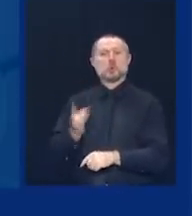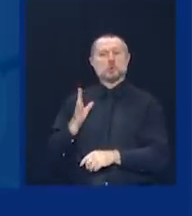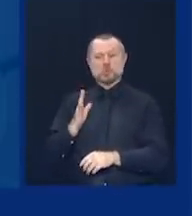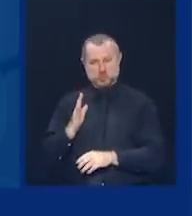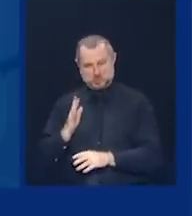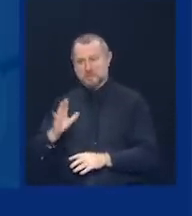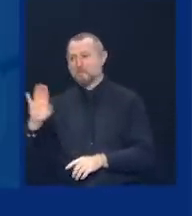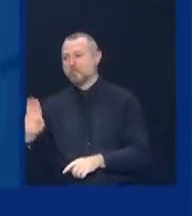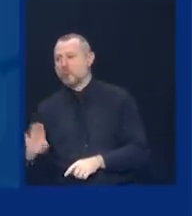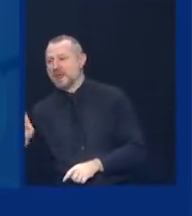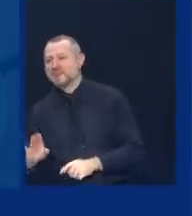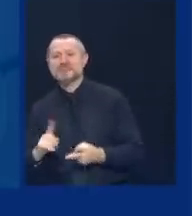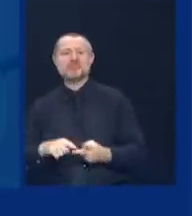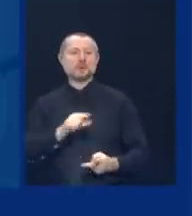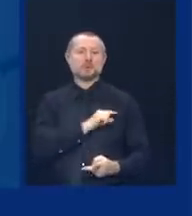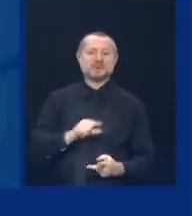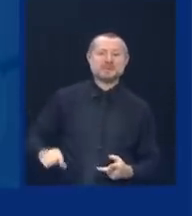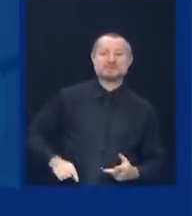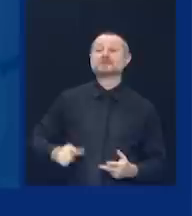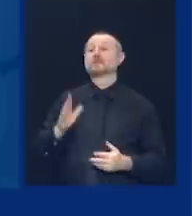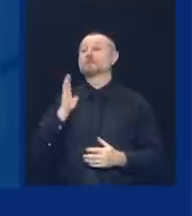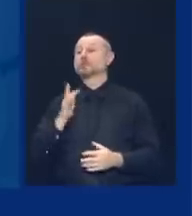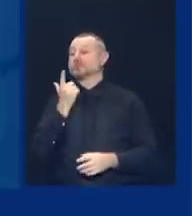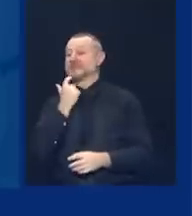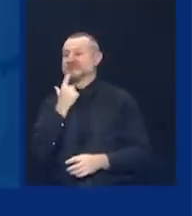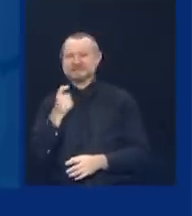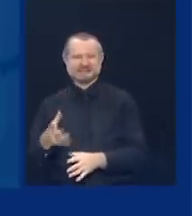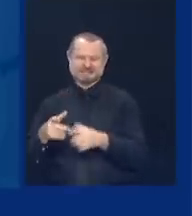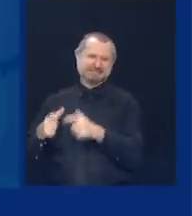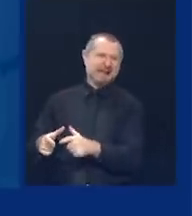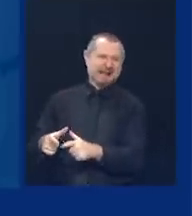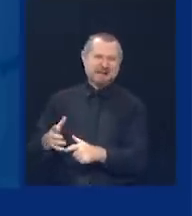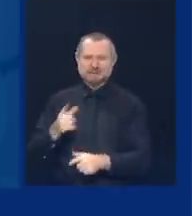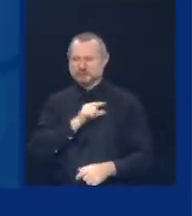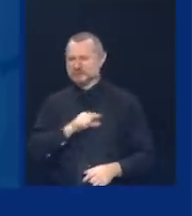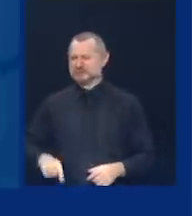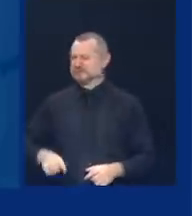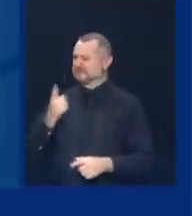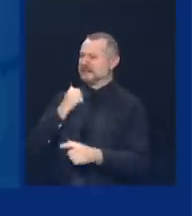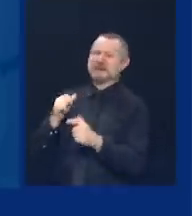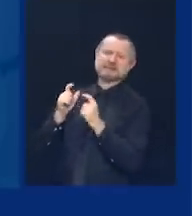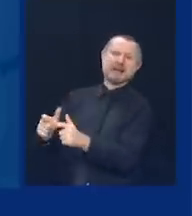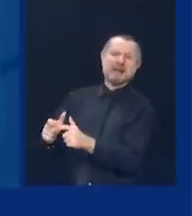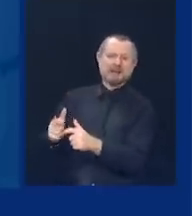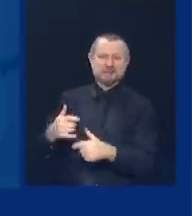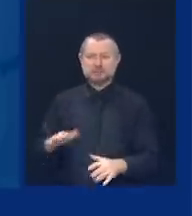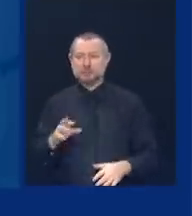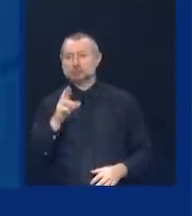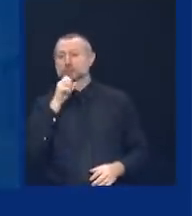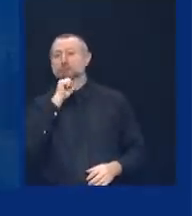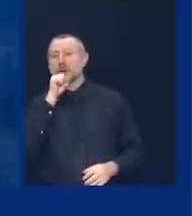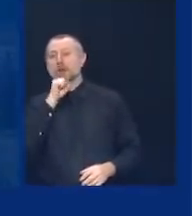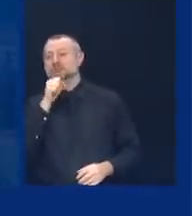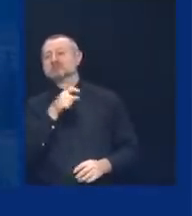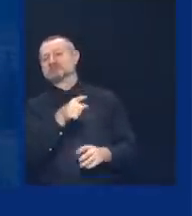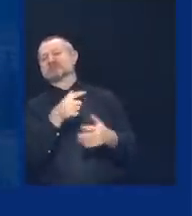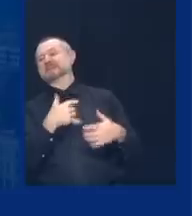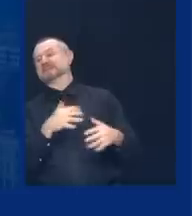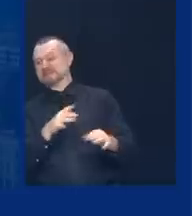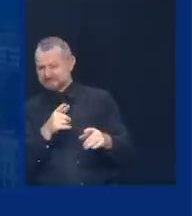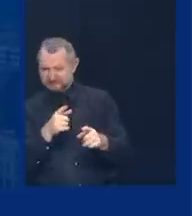zone. Brooklyn was a red zone. Queens was a red zone. Rockland was an orange zone. Those are the rules of the orange